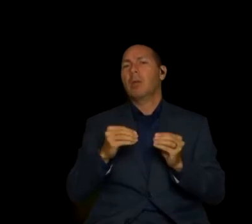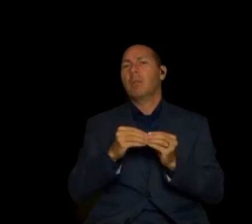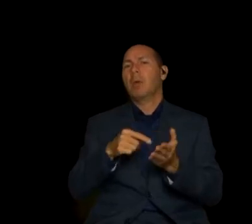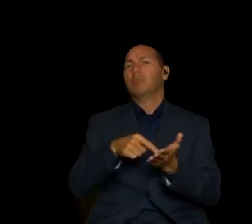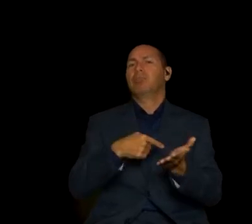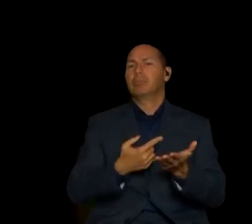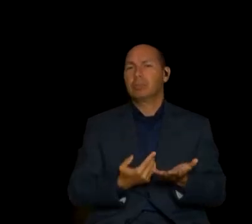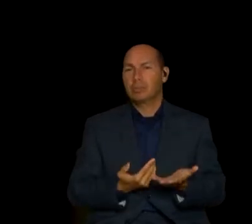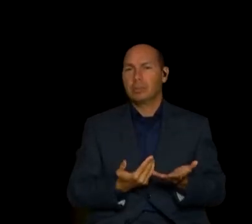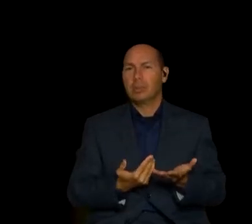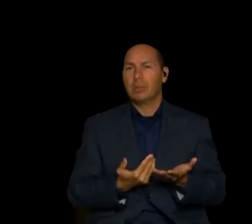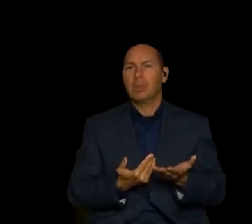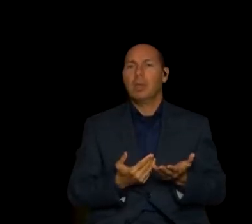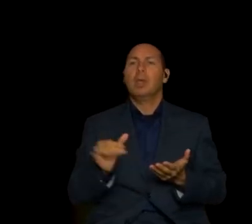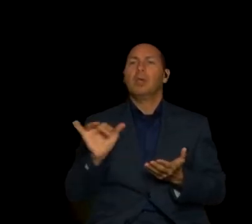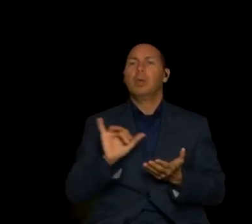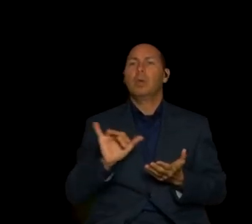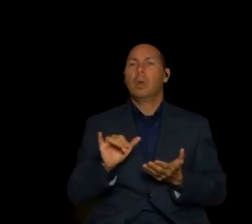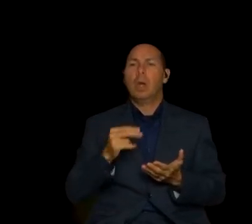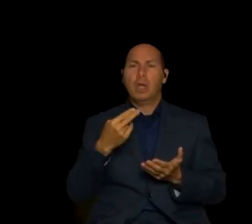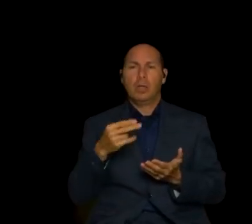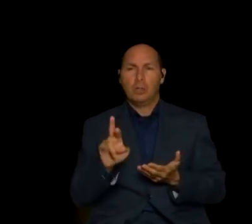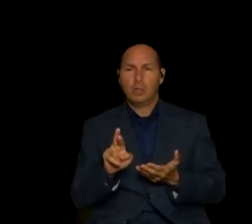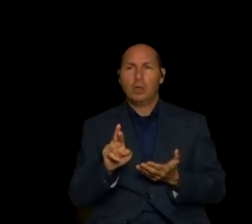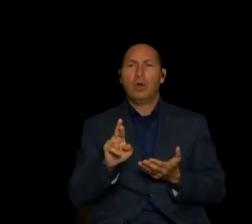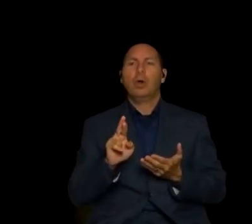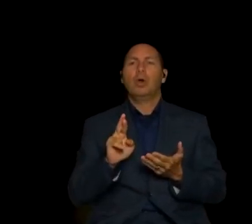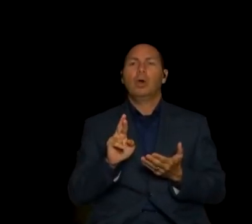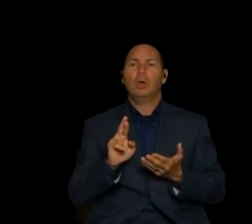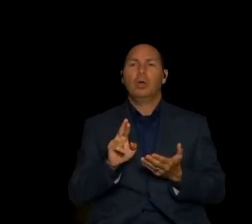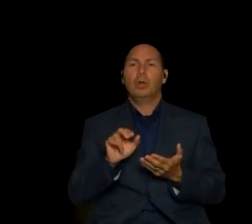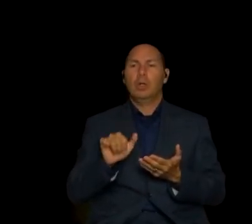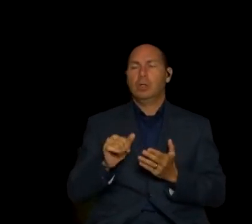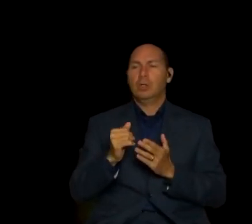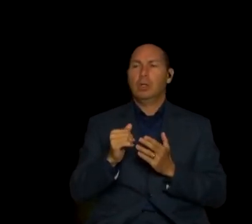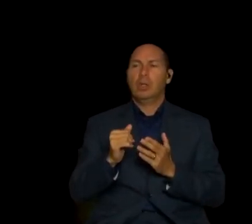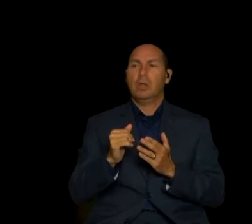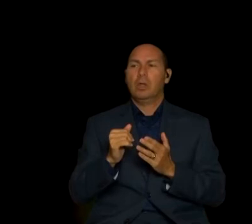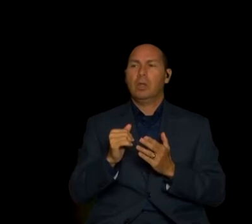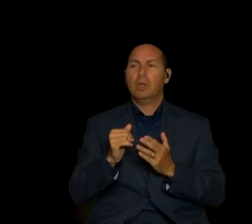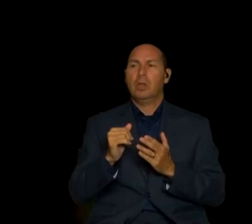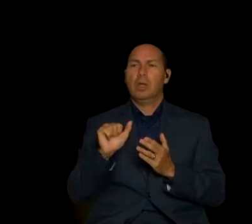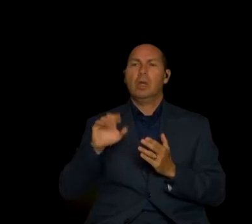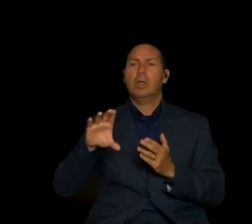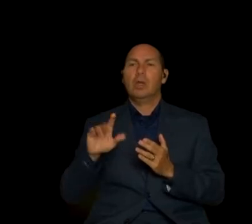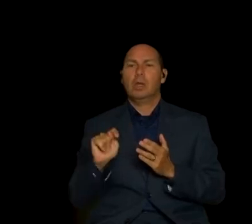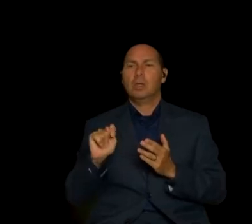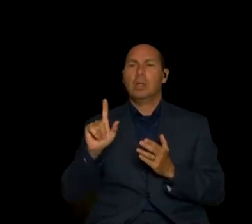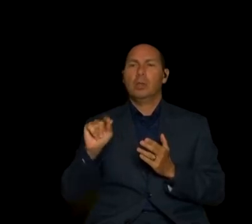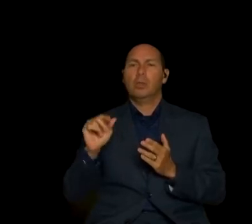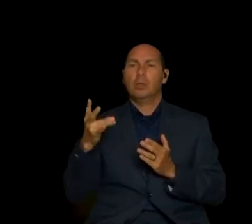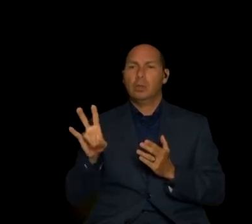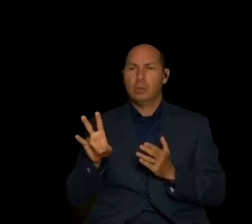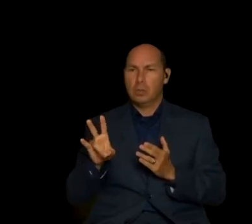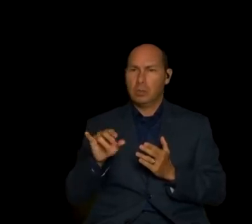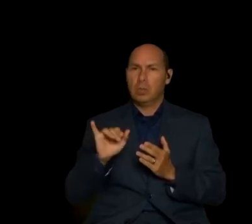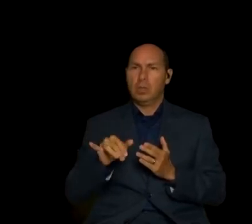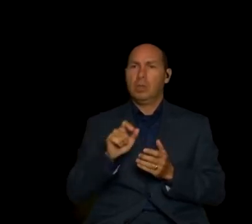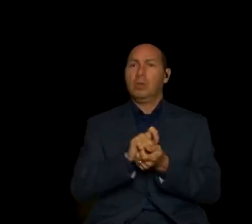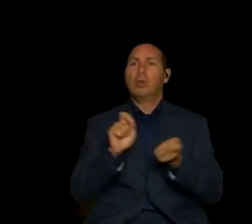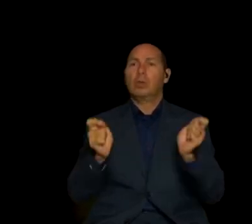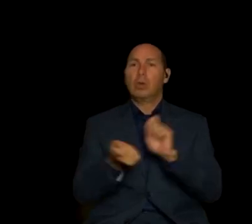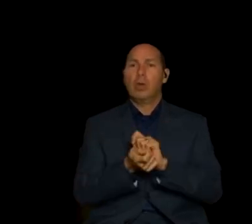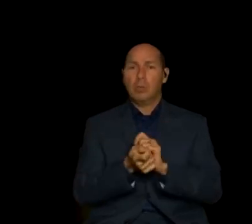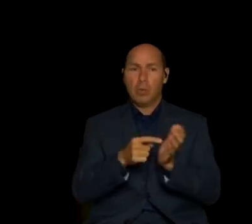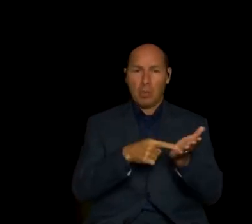transform our human resources. It's in the title of Act 8 2017. And this has been a whole transformation, not only of the